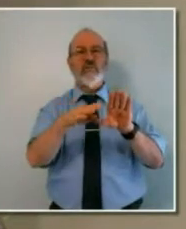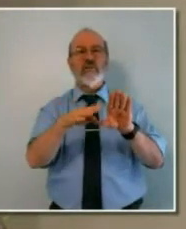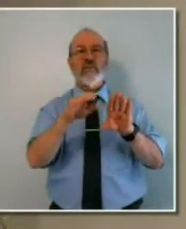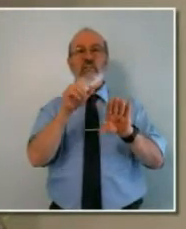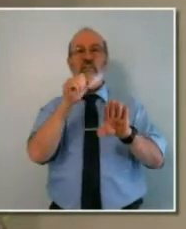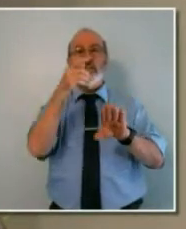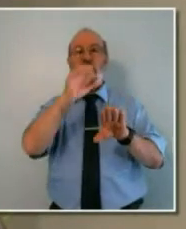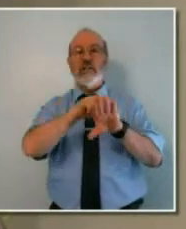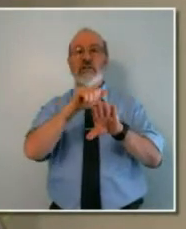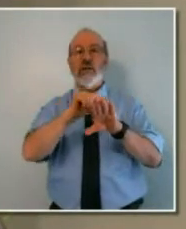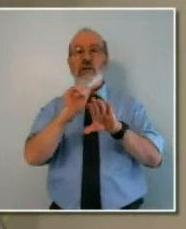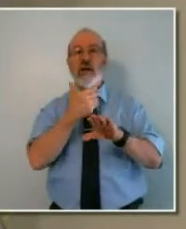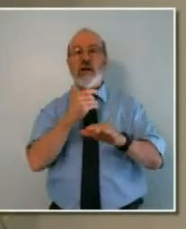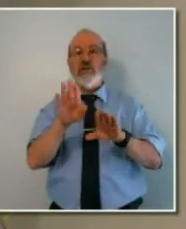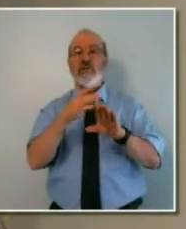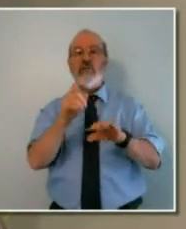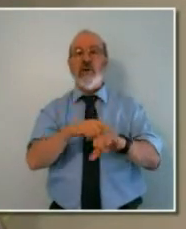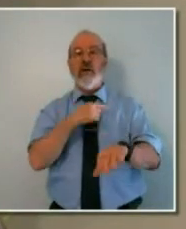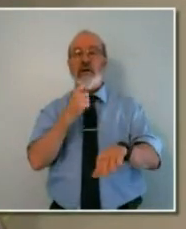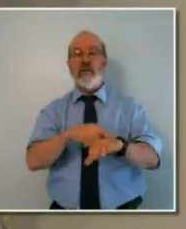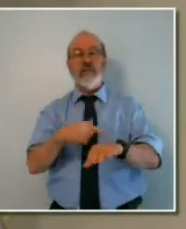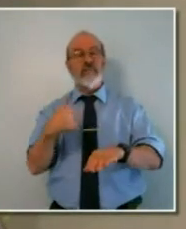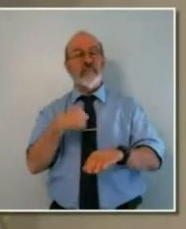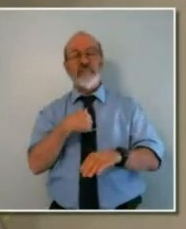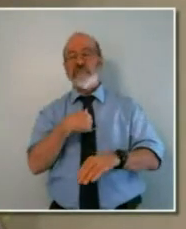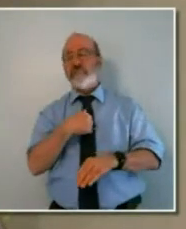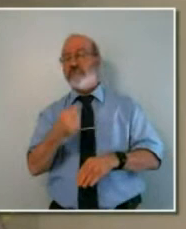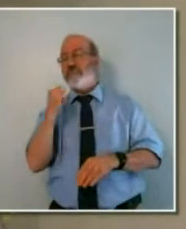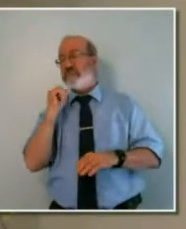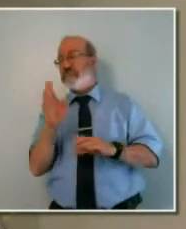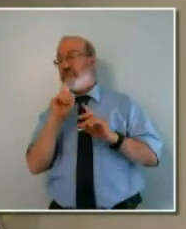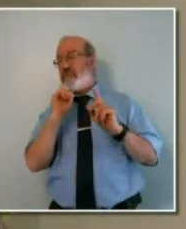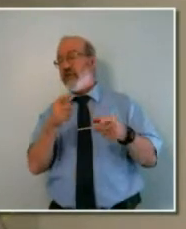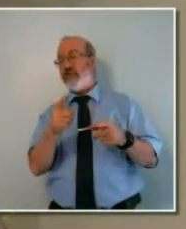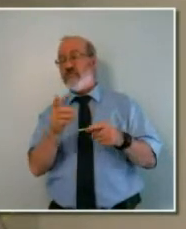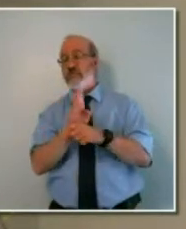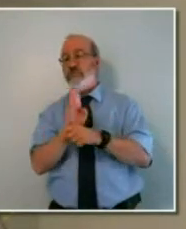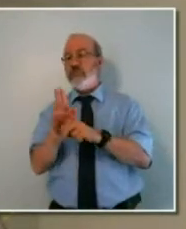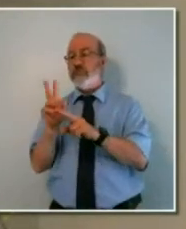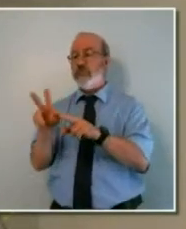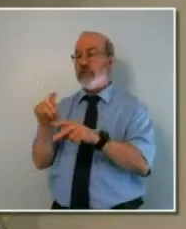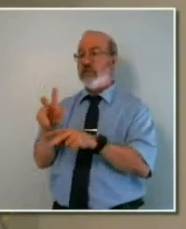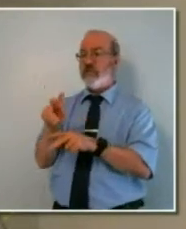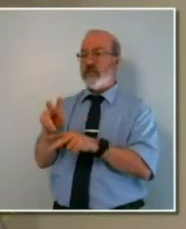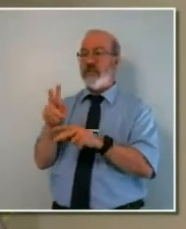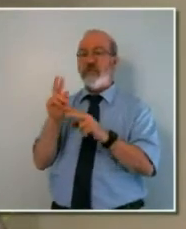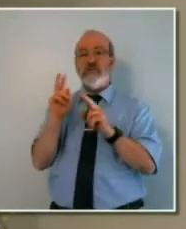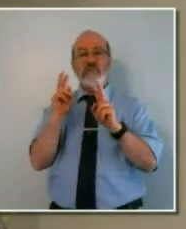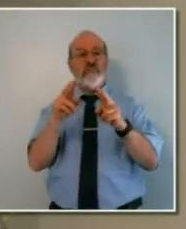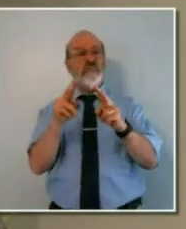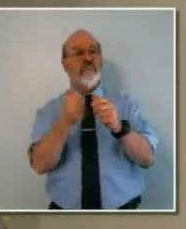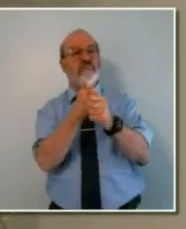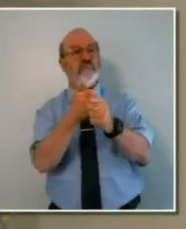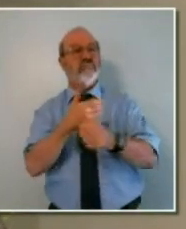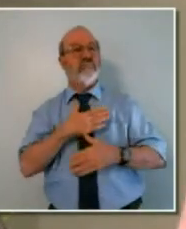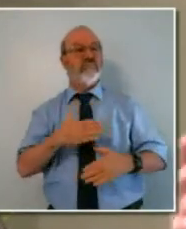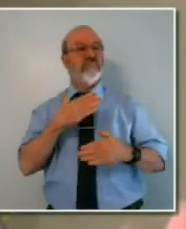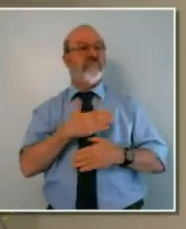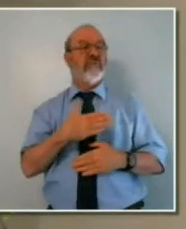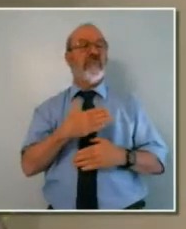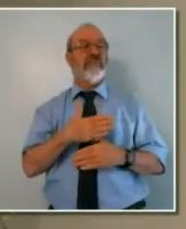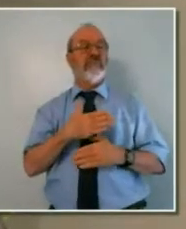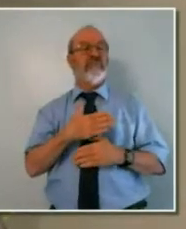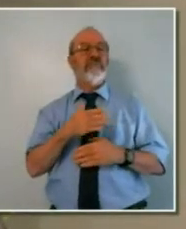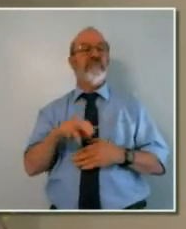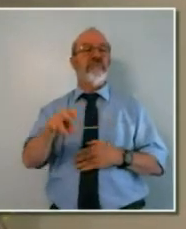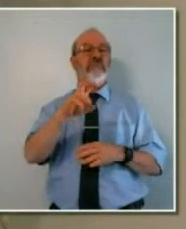door for a long time, and we haven't answered. We've been too busy watching TV. We've been too busy pursuing enjoyments and traveling the